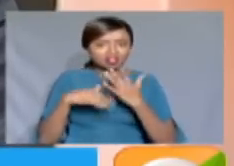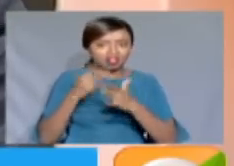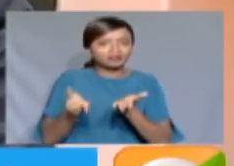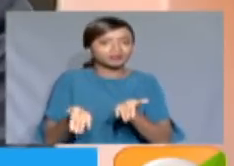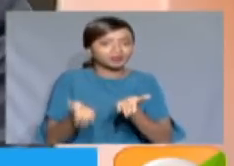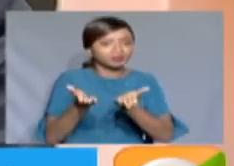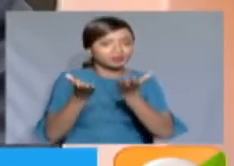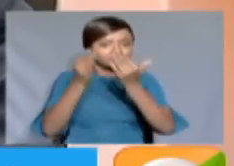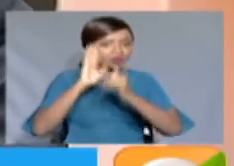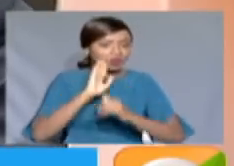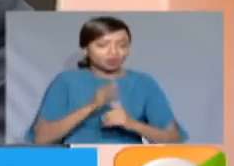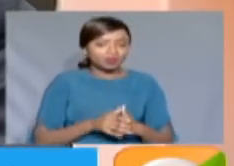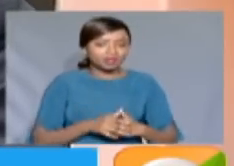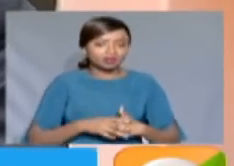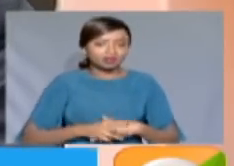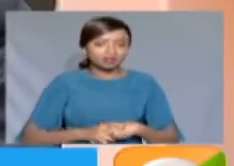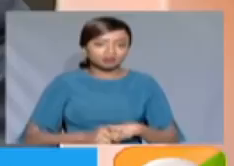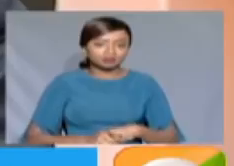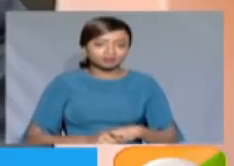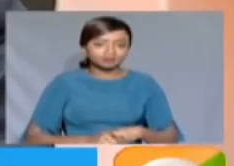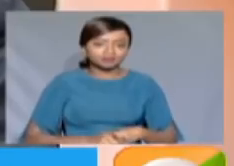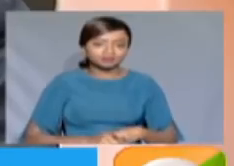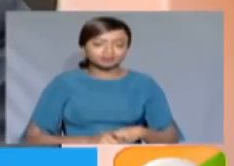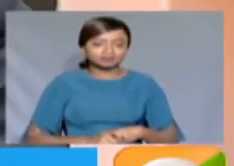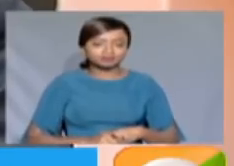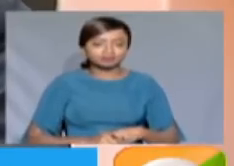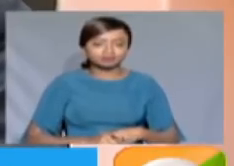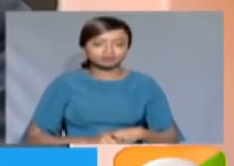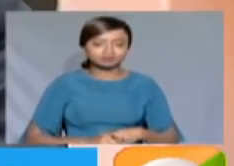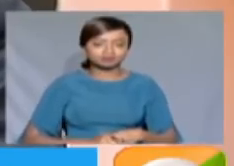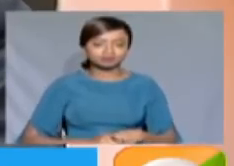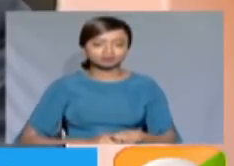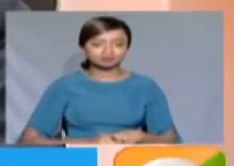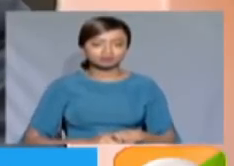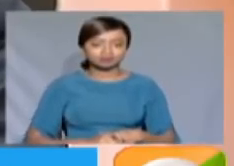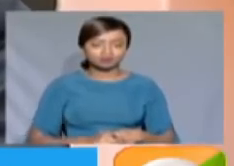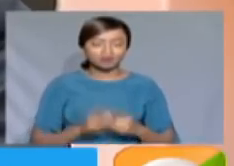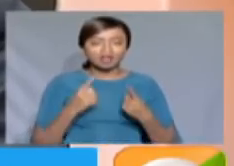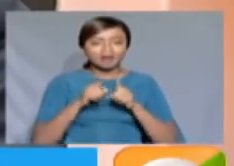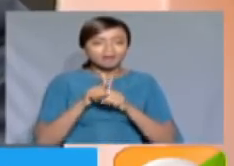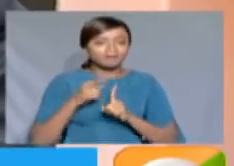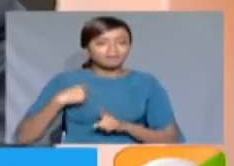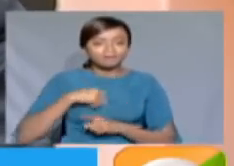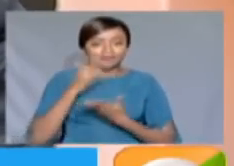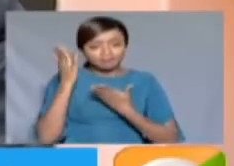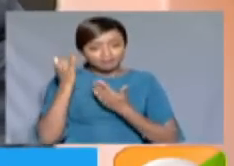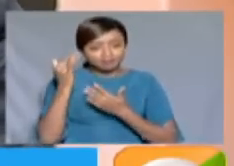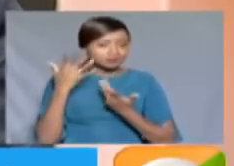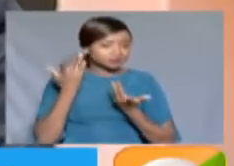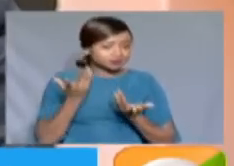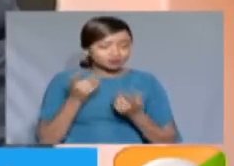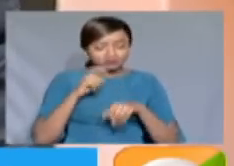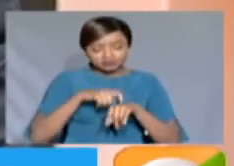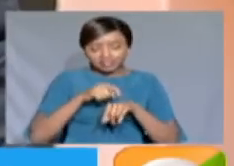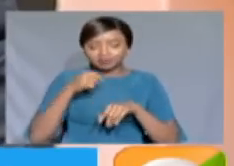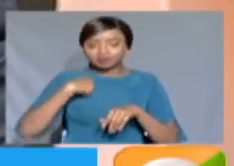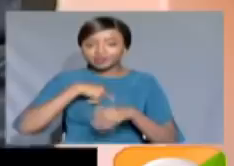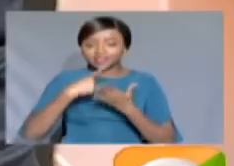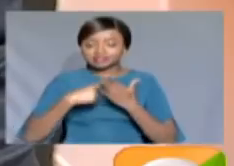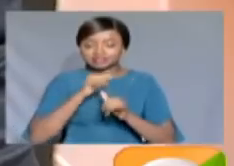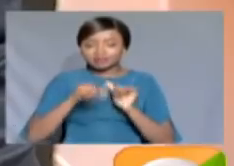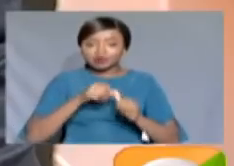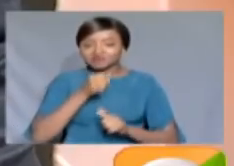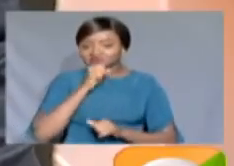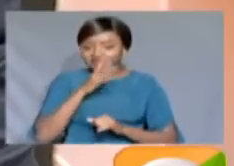line. And the idea, what we expect is that even as it is speaking 54, that would be about